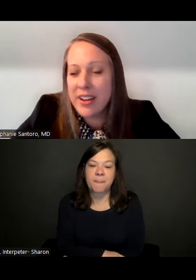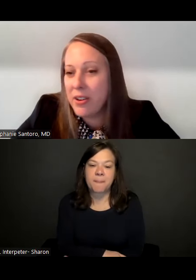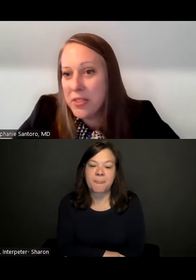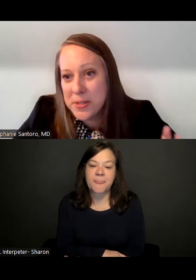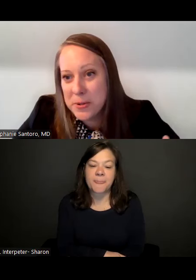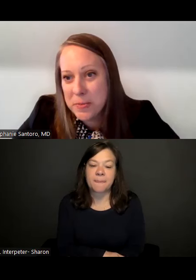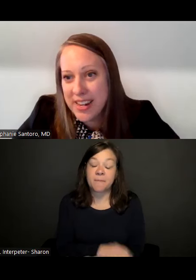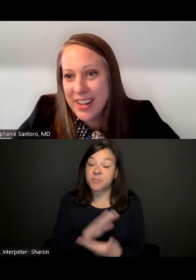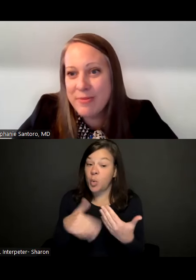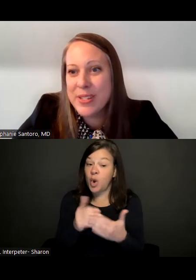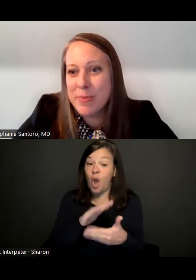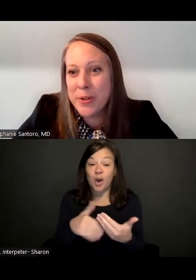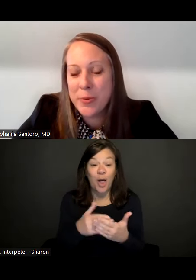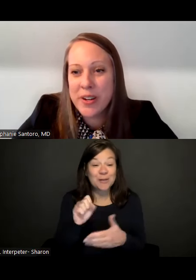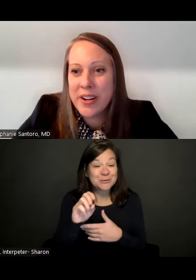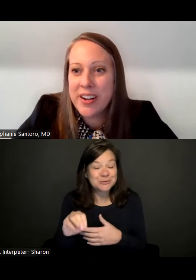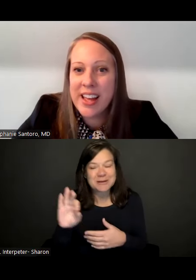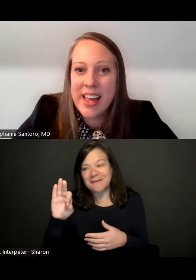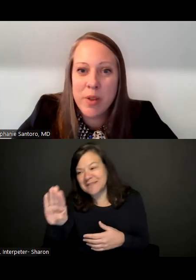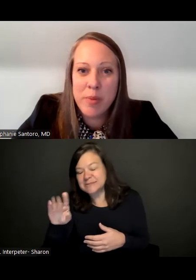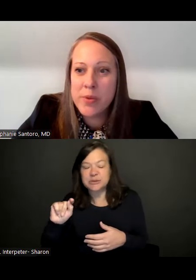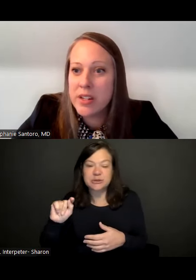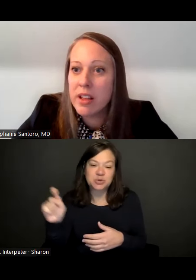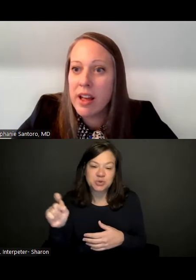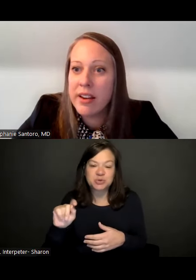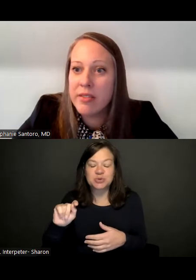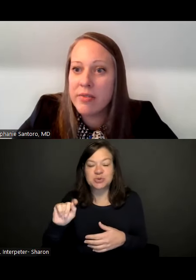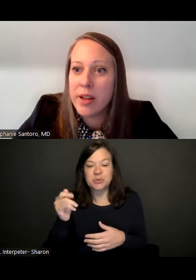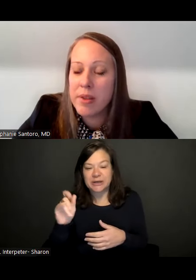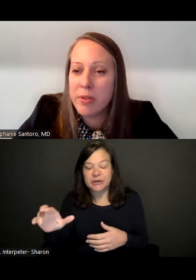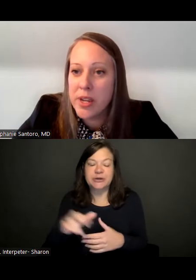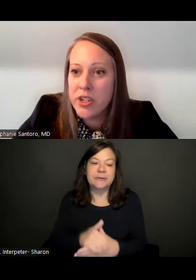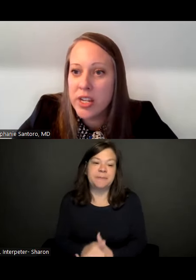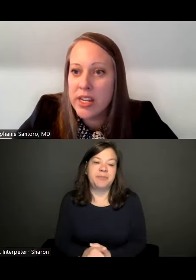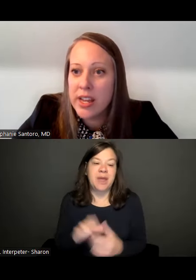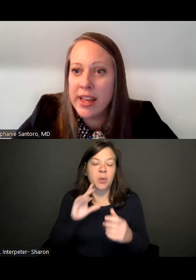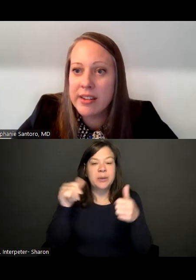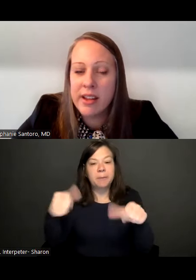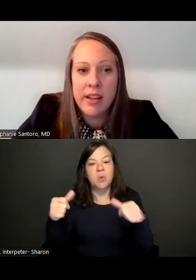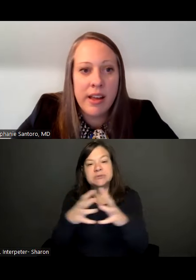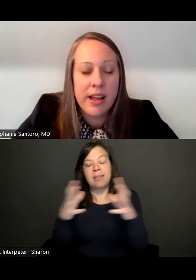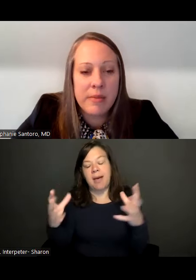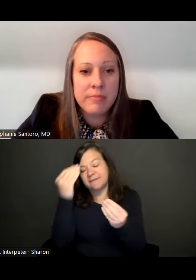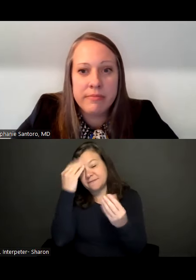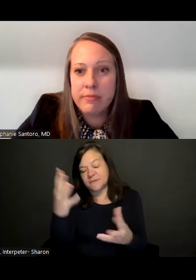We are on all the social media, Facebook, Twitter, and we post a lot of information and